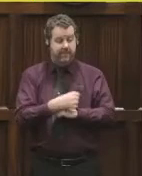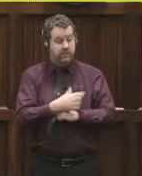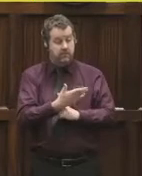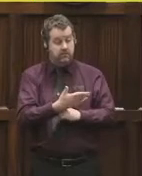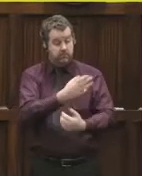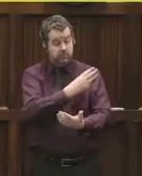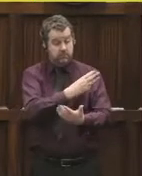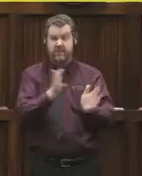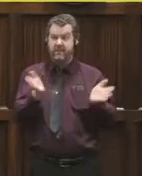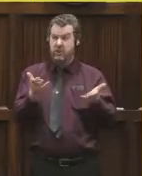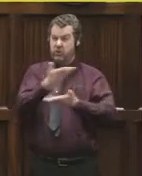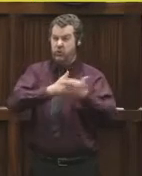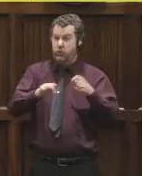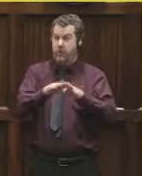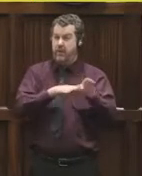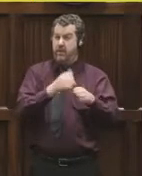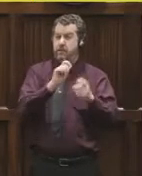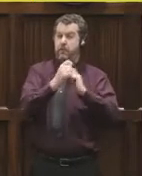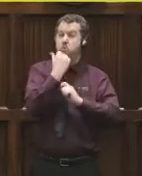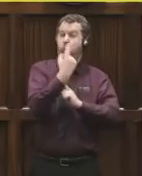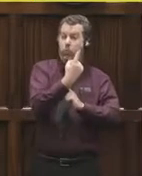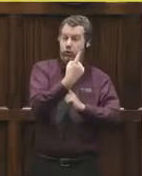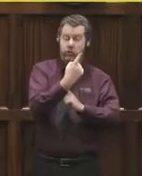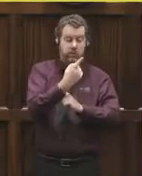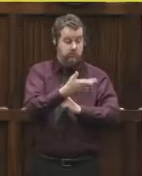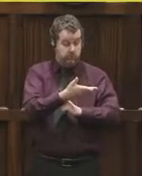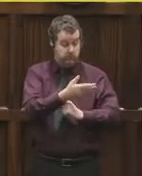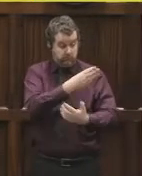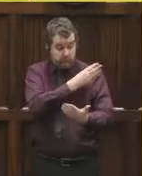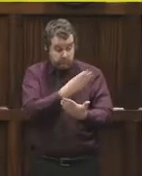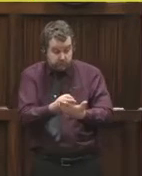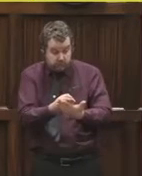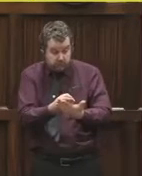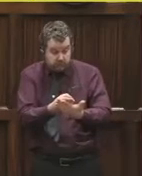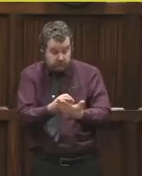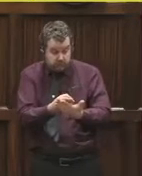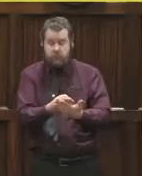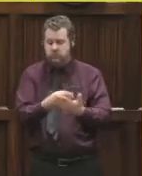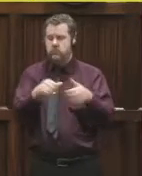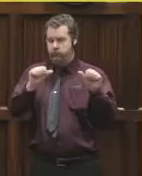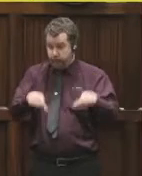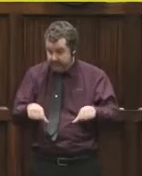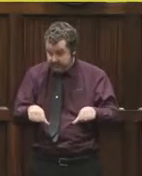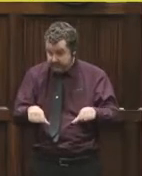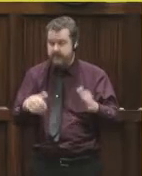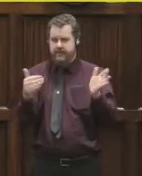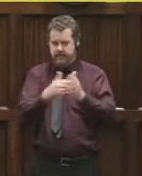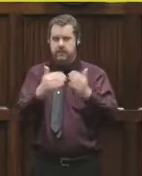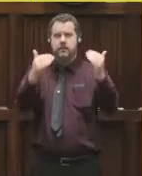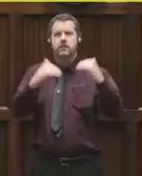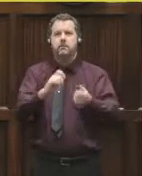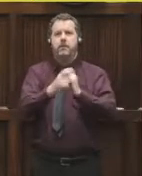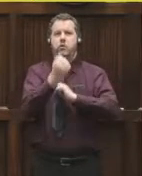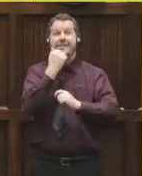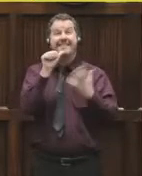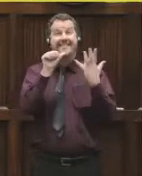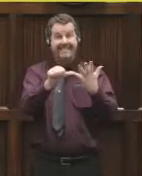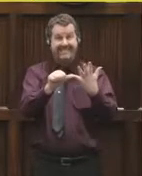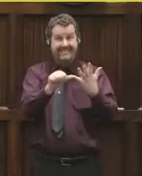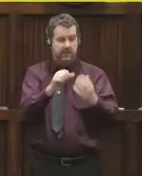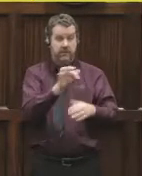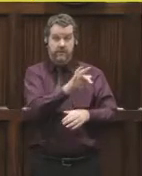Already discussed with 1. Minister, agreed. You're pressing. Yes. Is the amendment agreed? Amendment is agreed. Amendment number 6 in the name of the